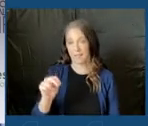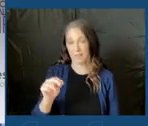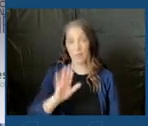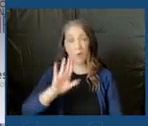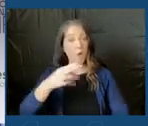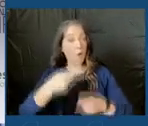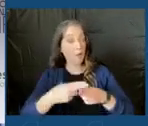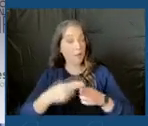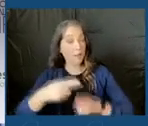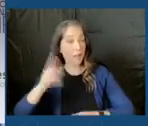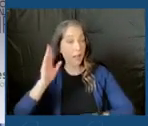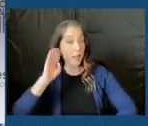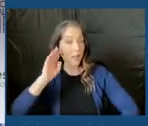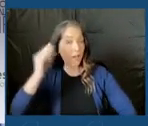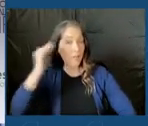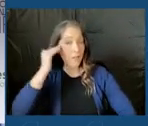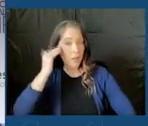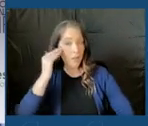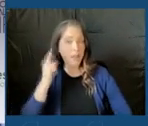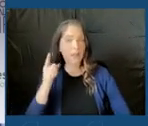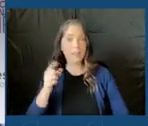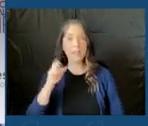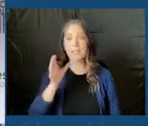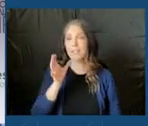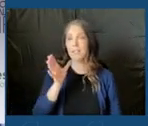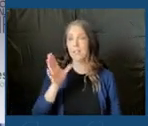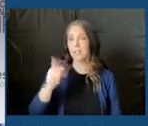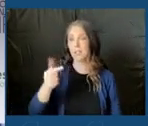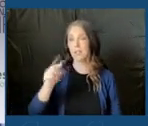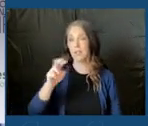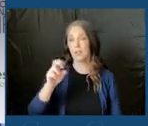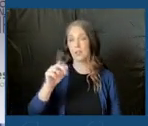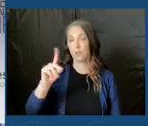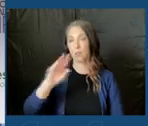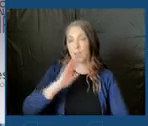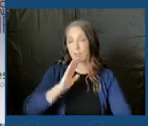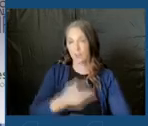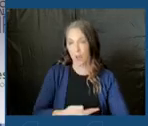man we call the chairman, Percy Sutton. Would you stand and let us salute you?